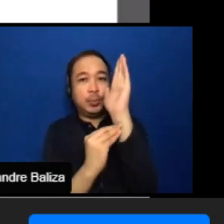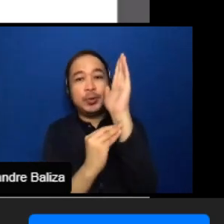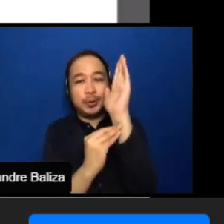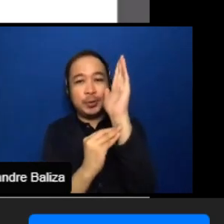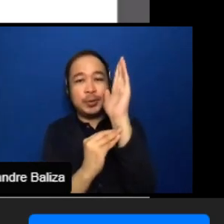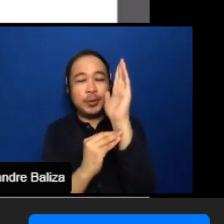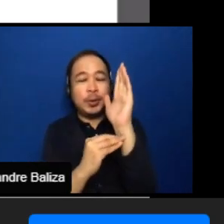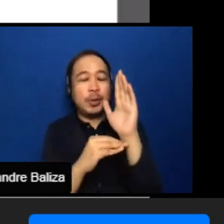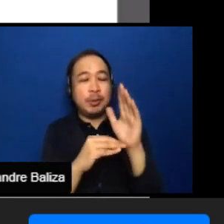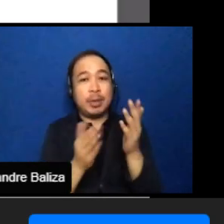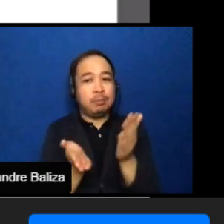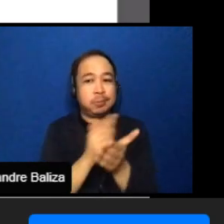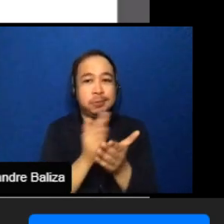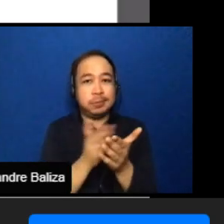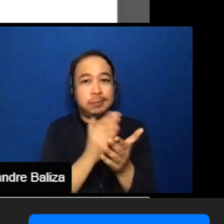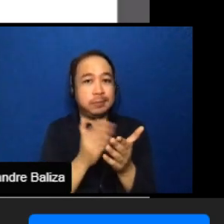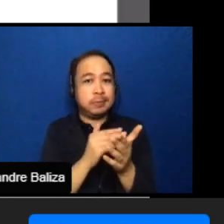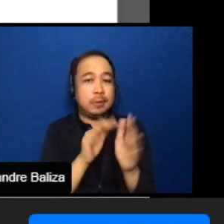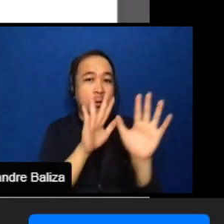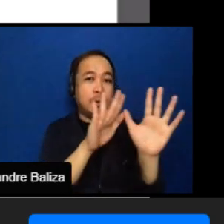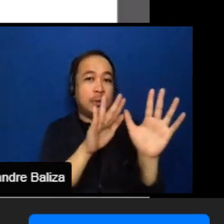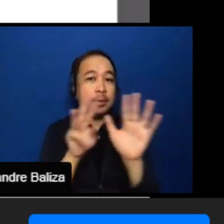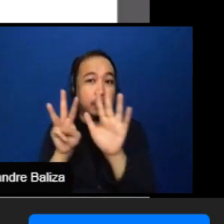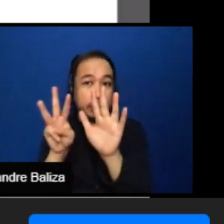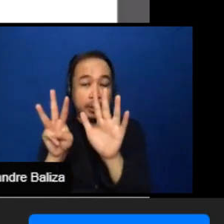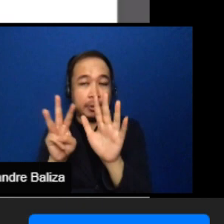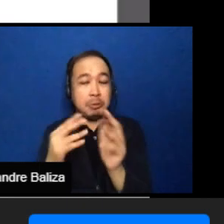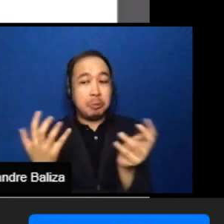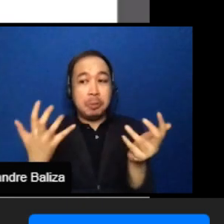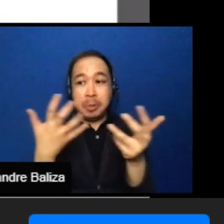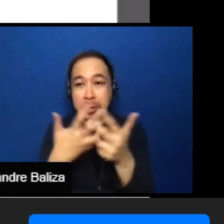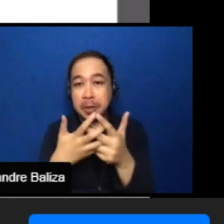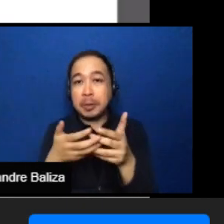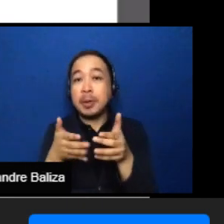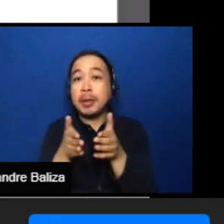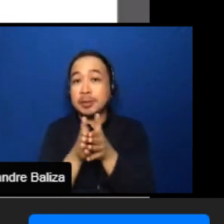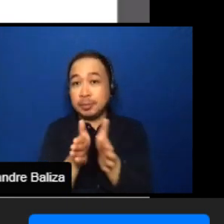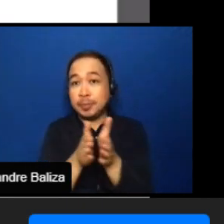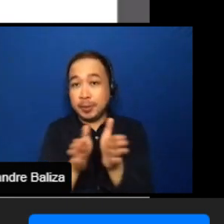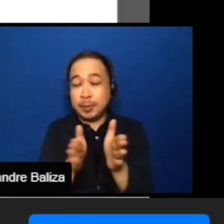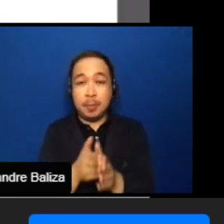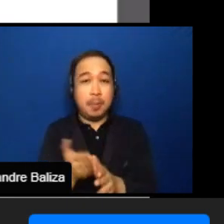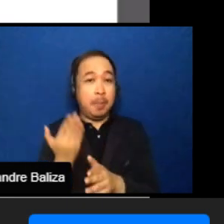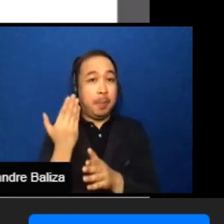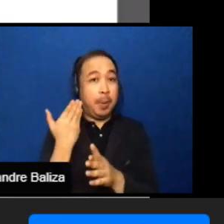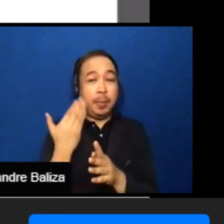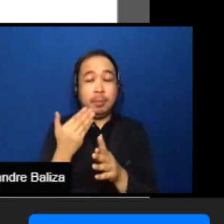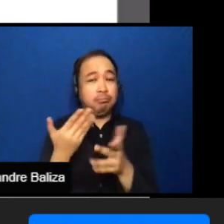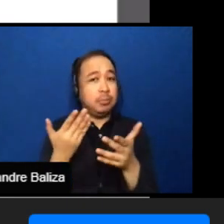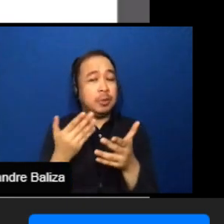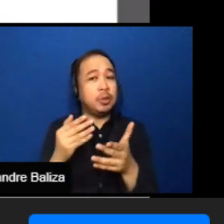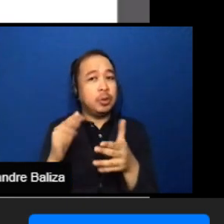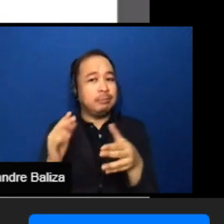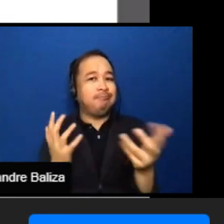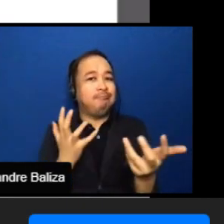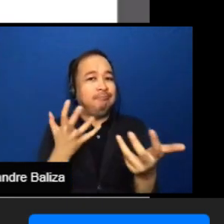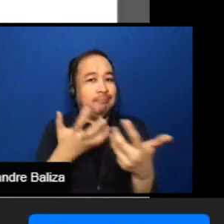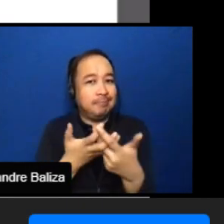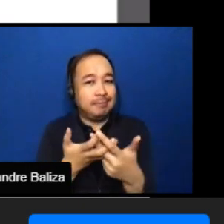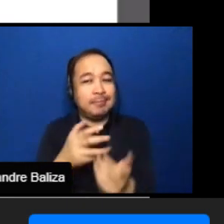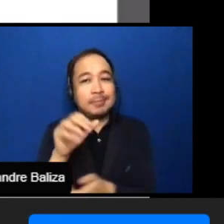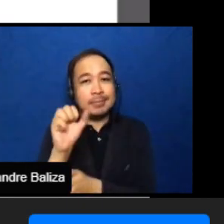the footnote, and we will also align it as explained by during the intervention that this is in line with the